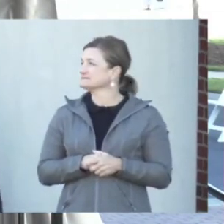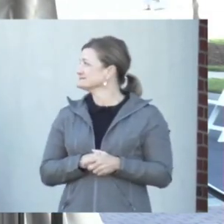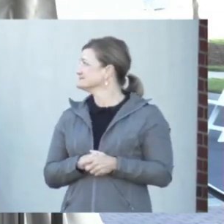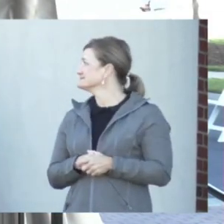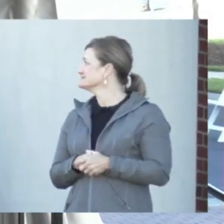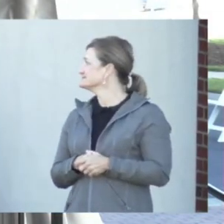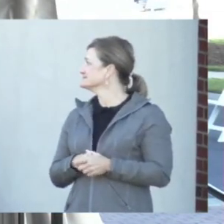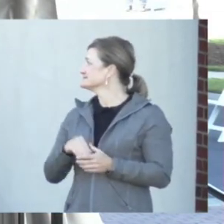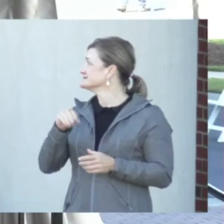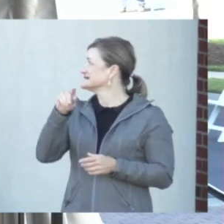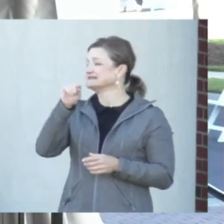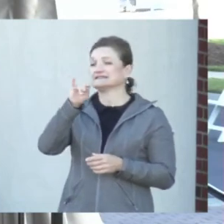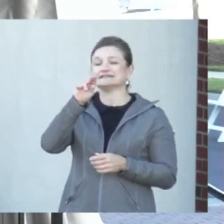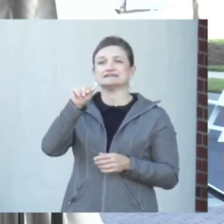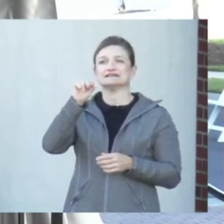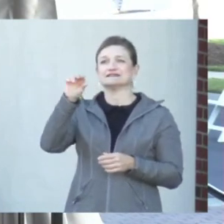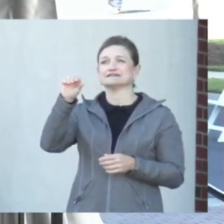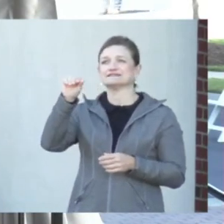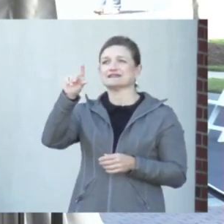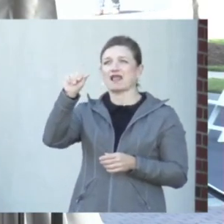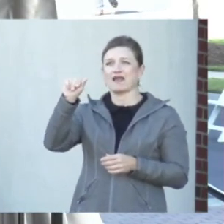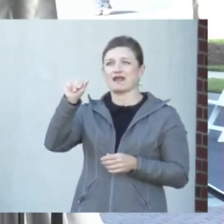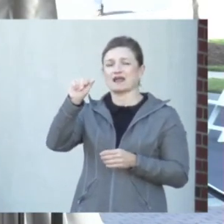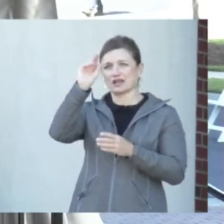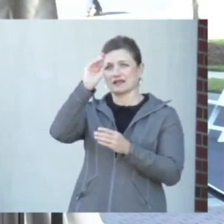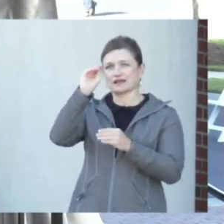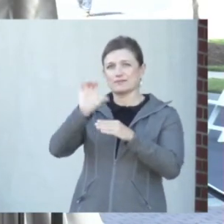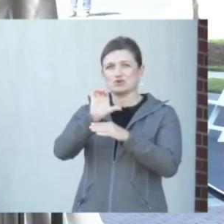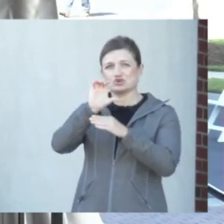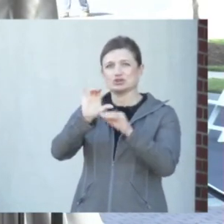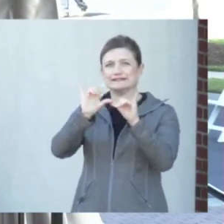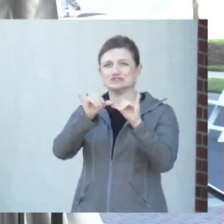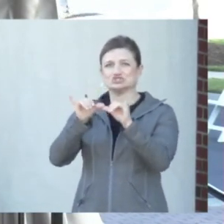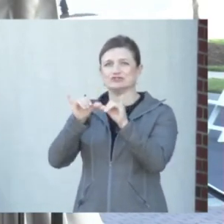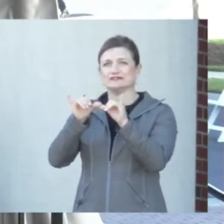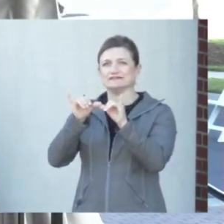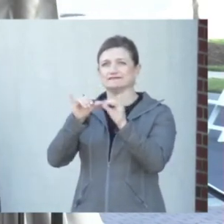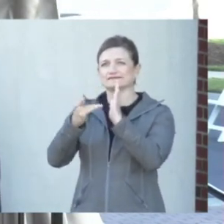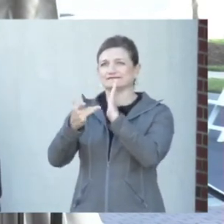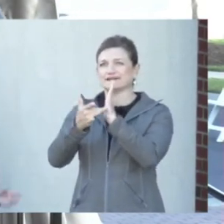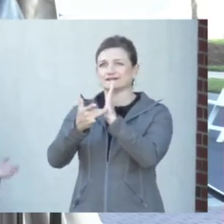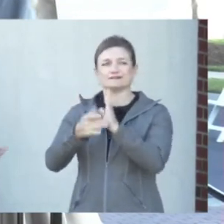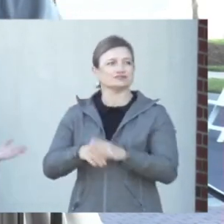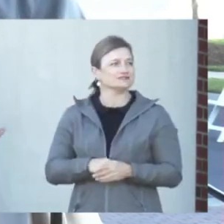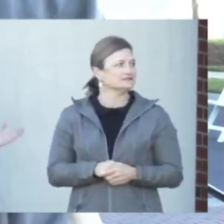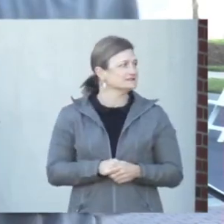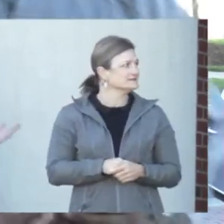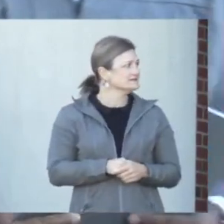Timothy Sala, Computer Engineering Technology.